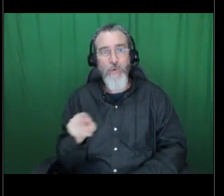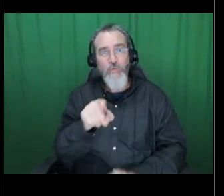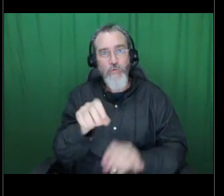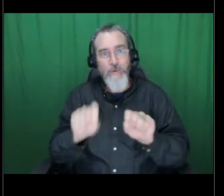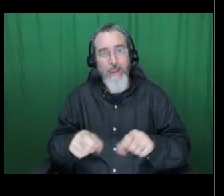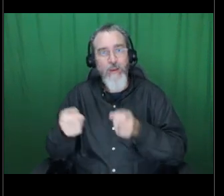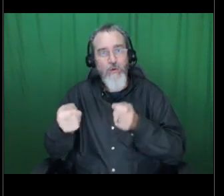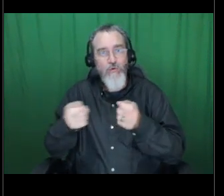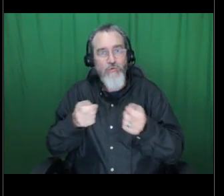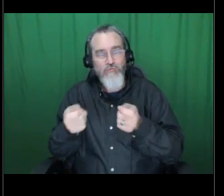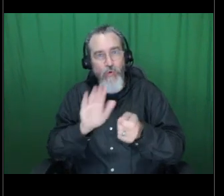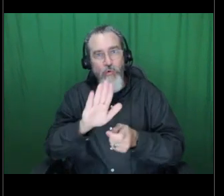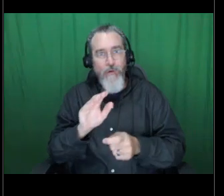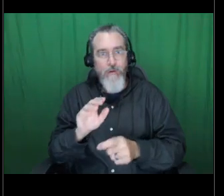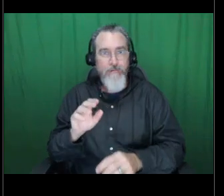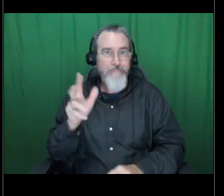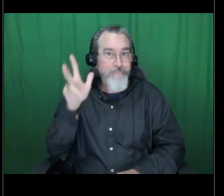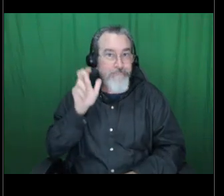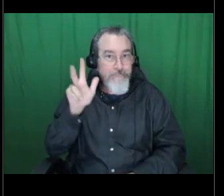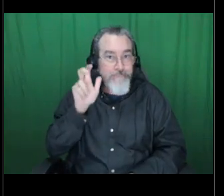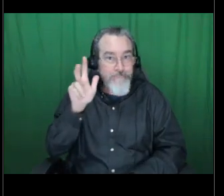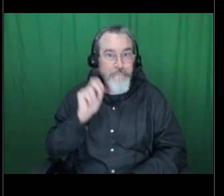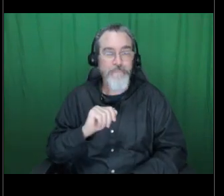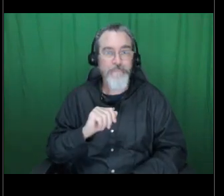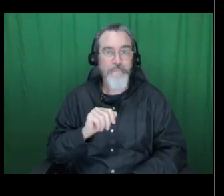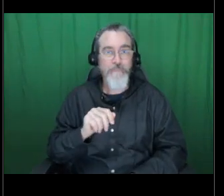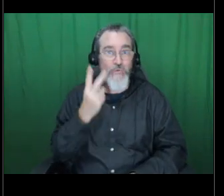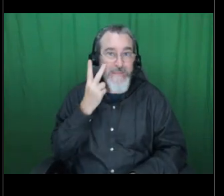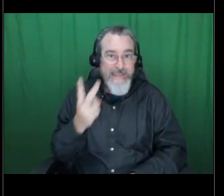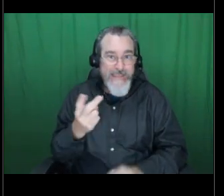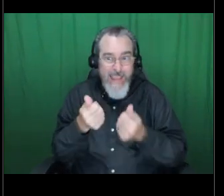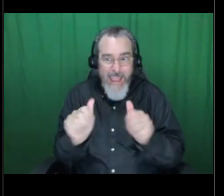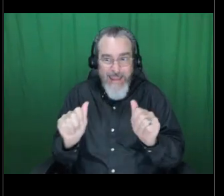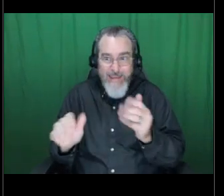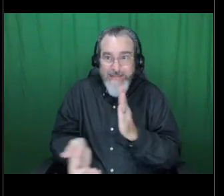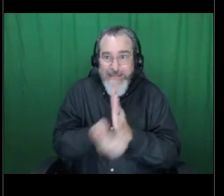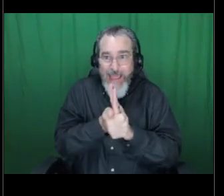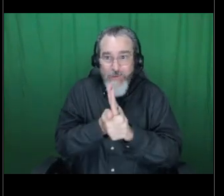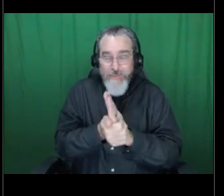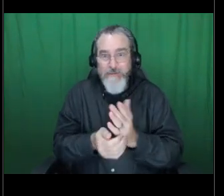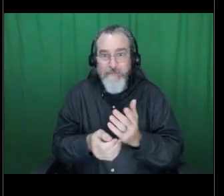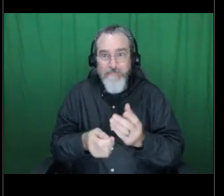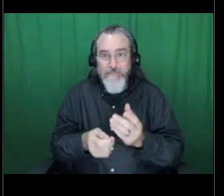audio, review any attached handouts, and ask any questions.